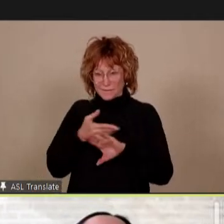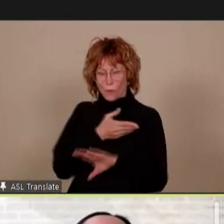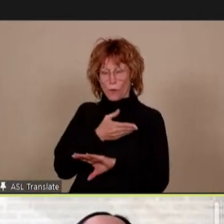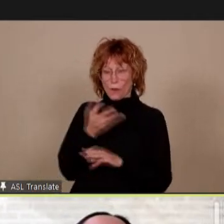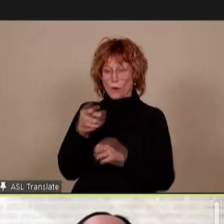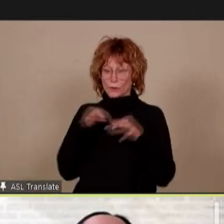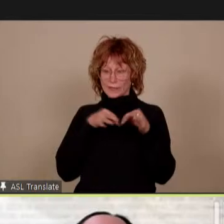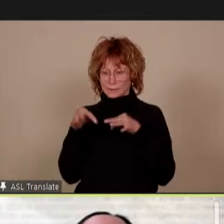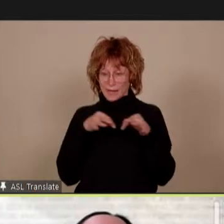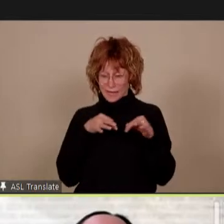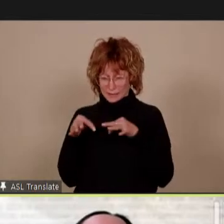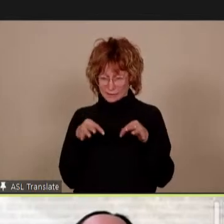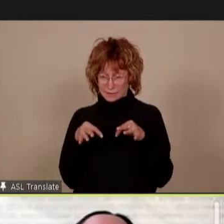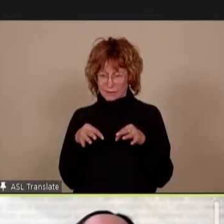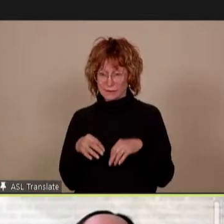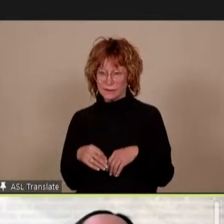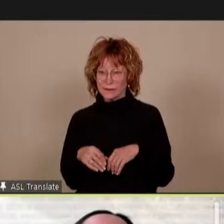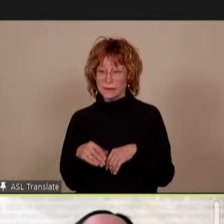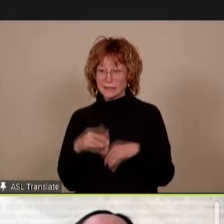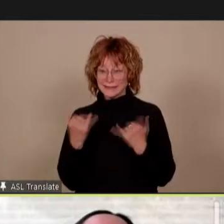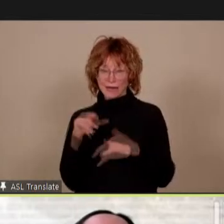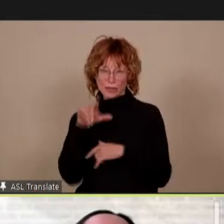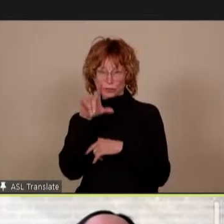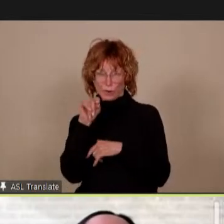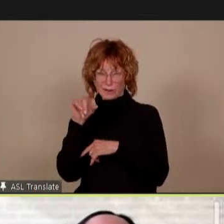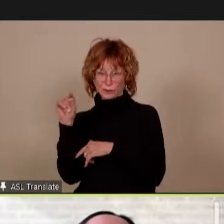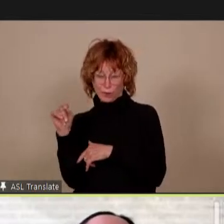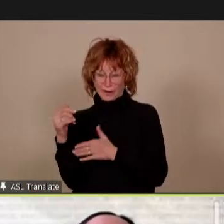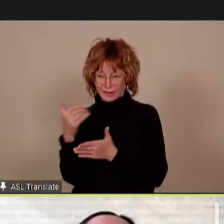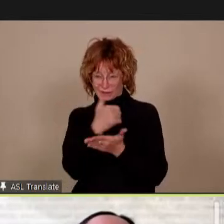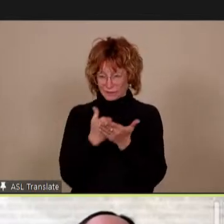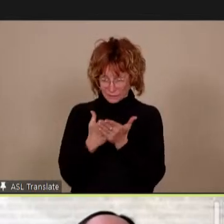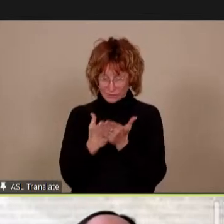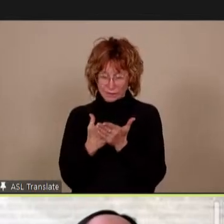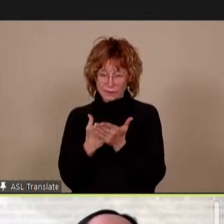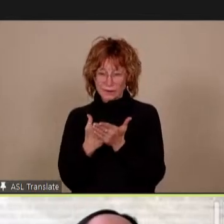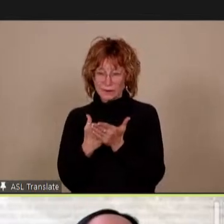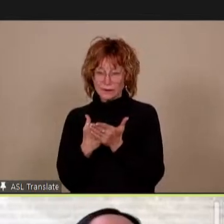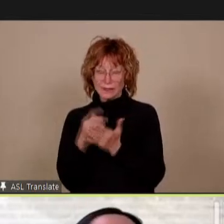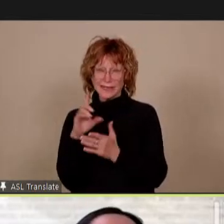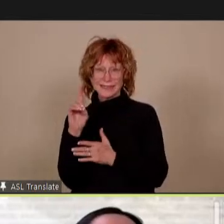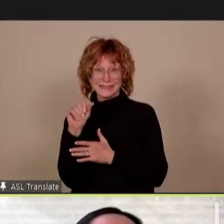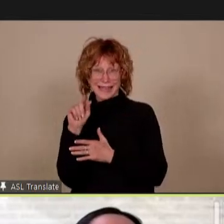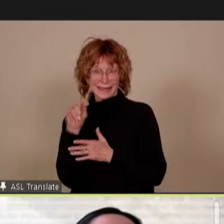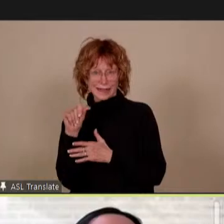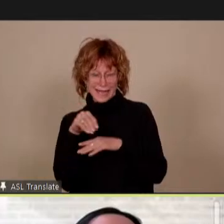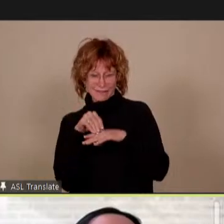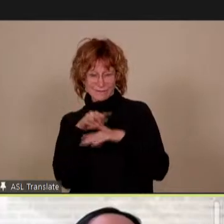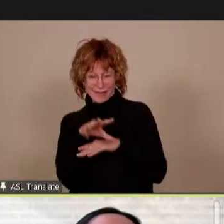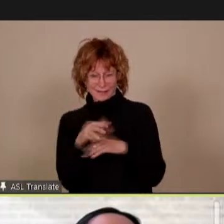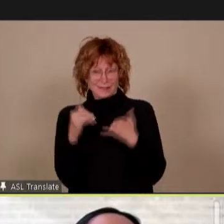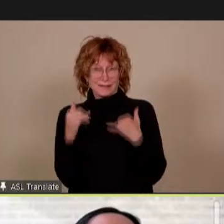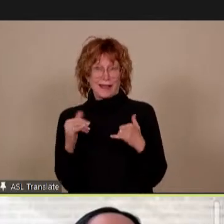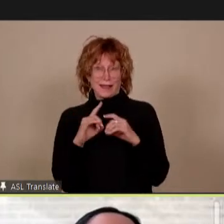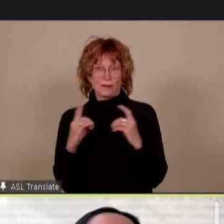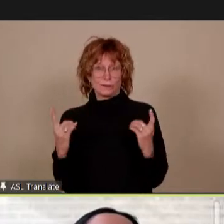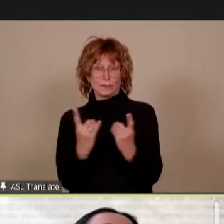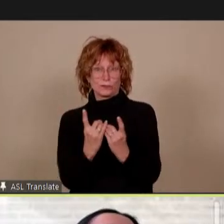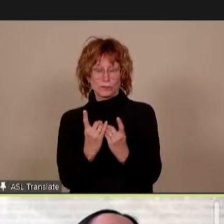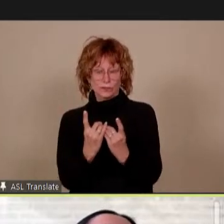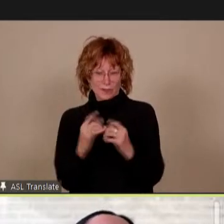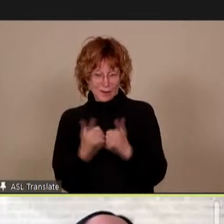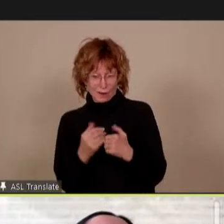explain how the 2020 census data impacts the existing districts.